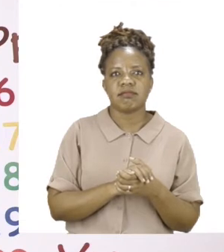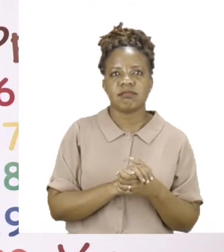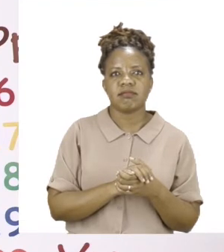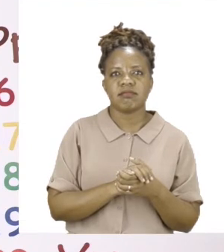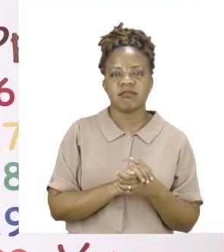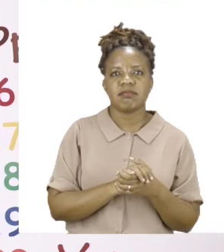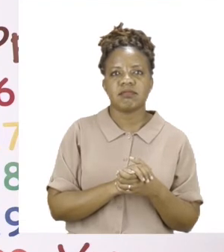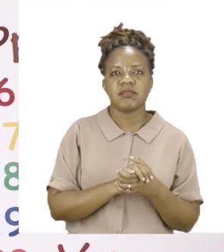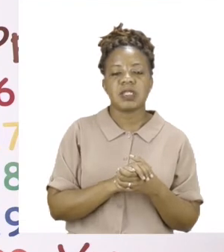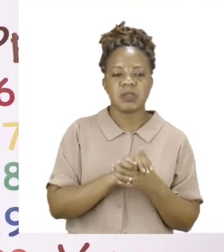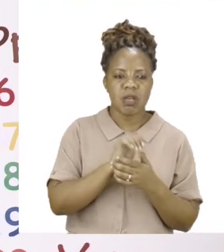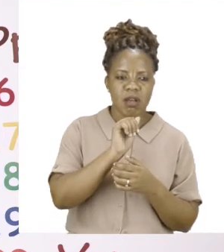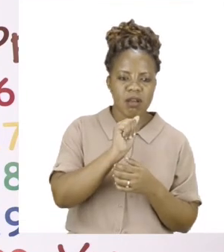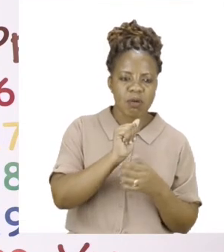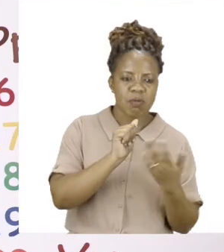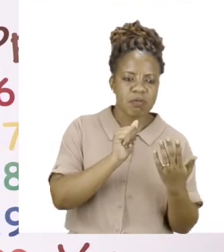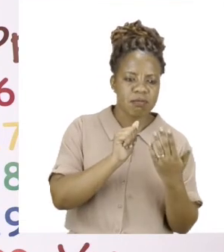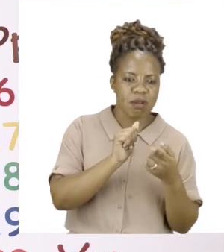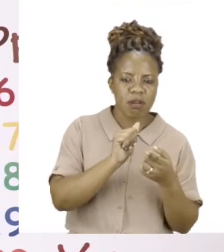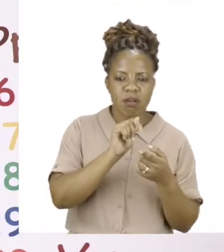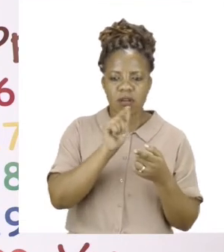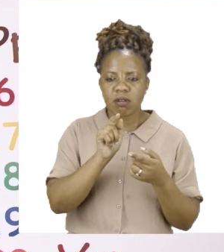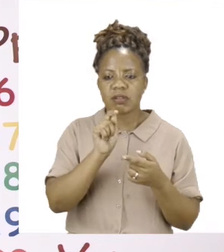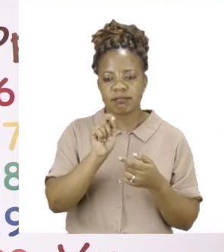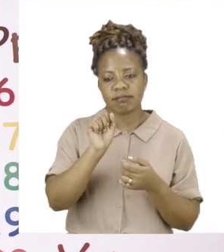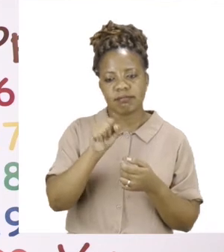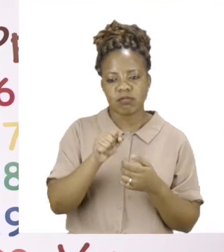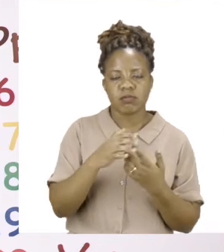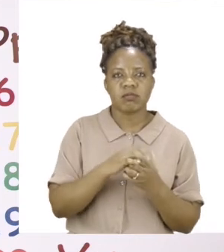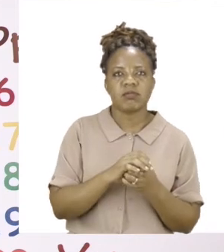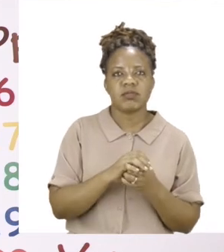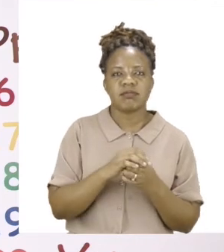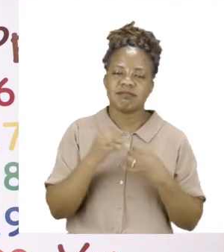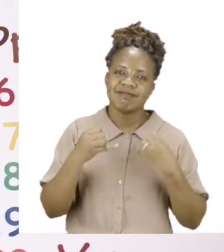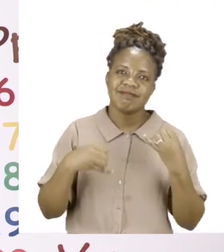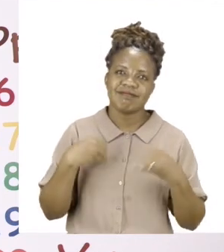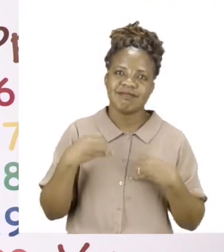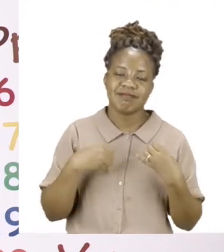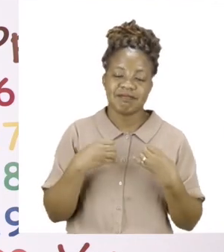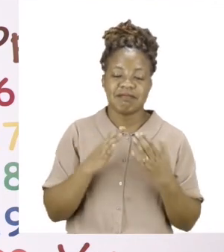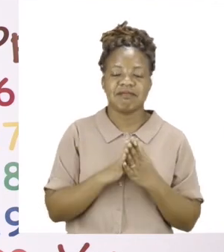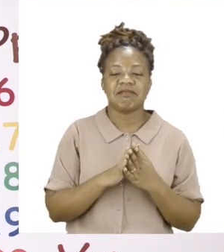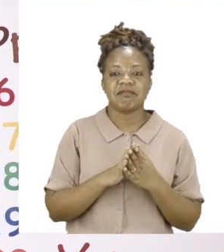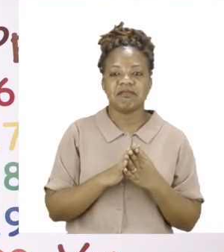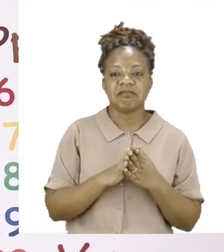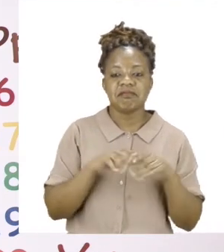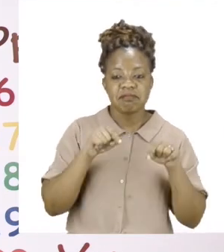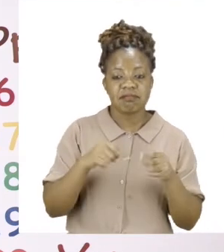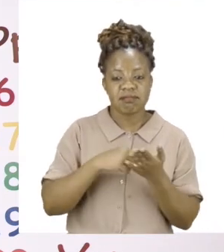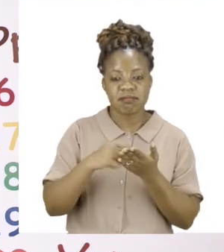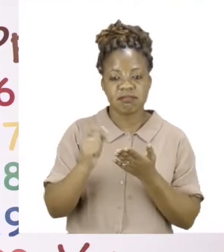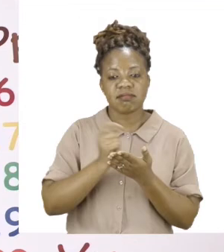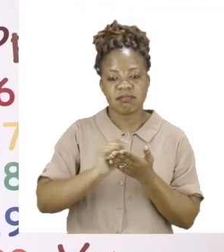next letter in the word. Have fun with your sight words. Try to use them this week when you're making sentences, and I